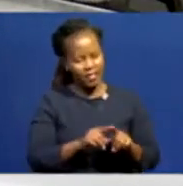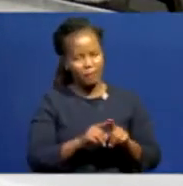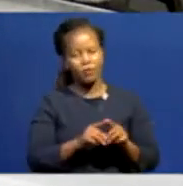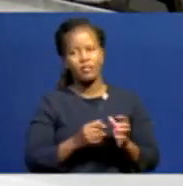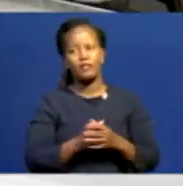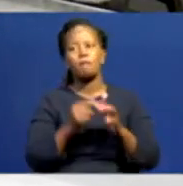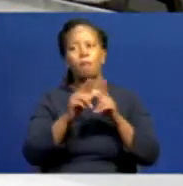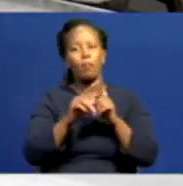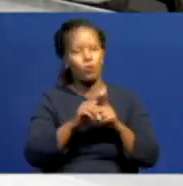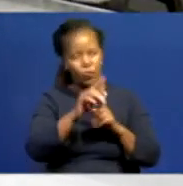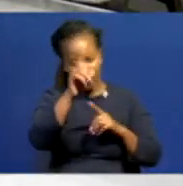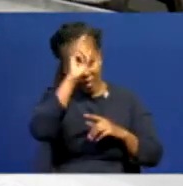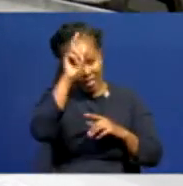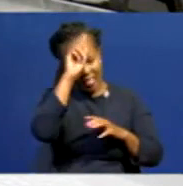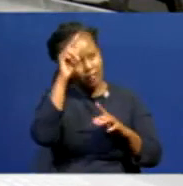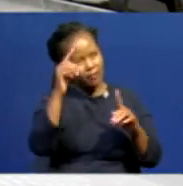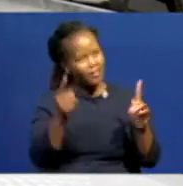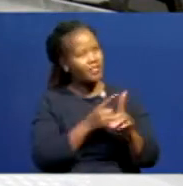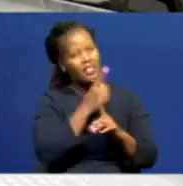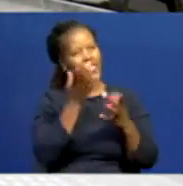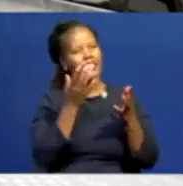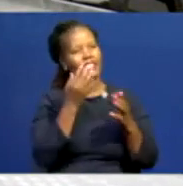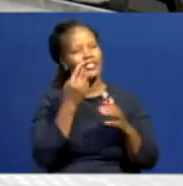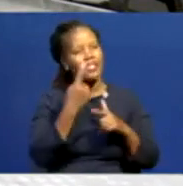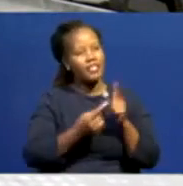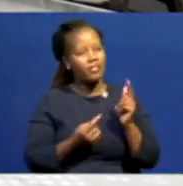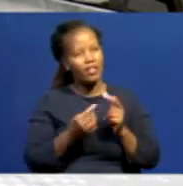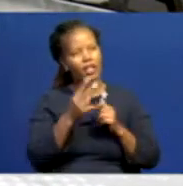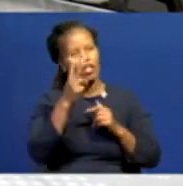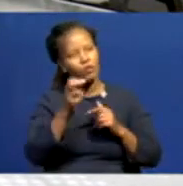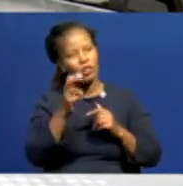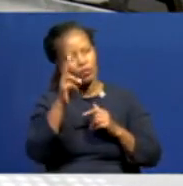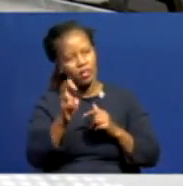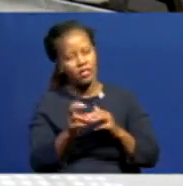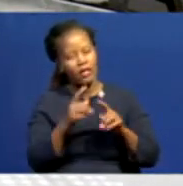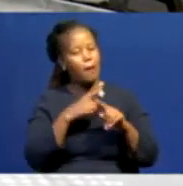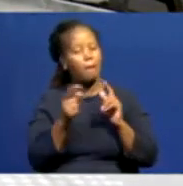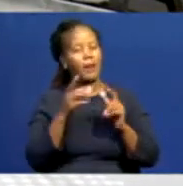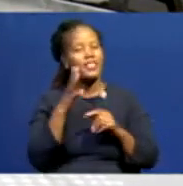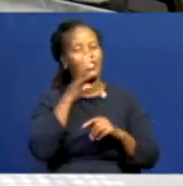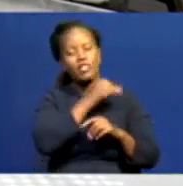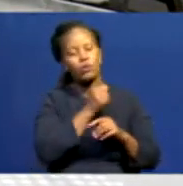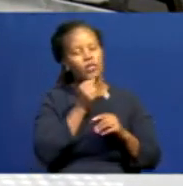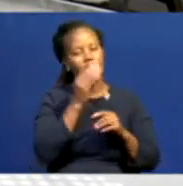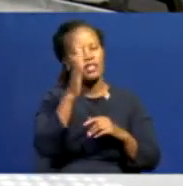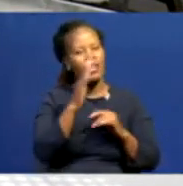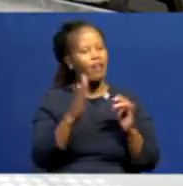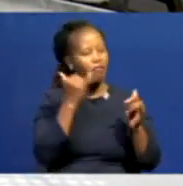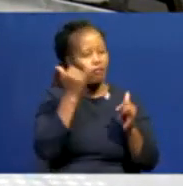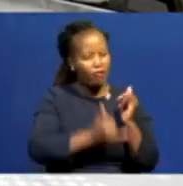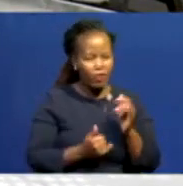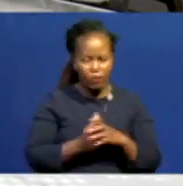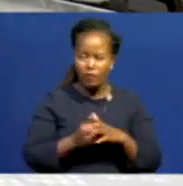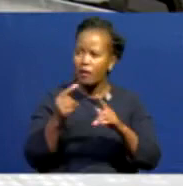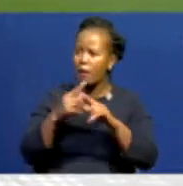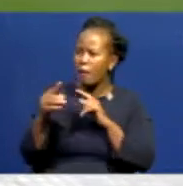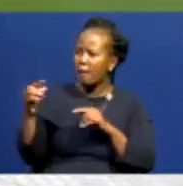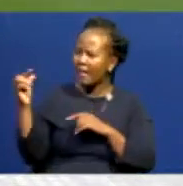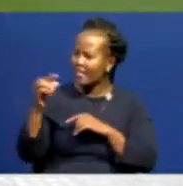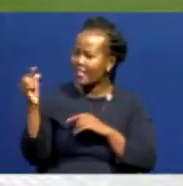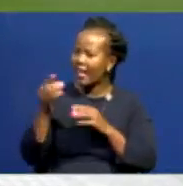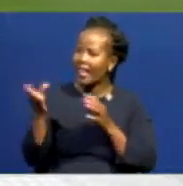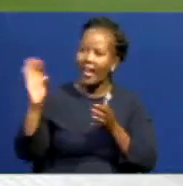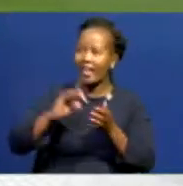Even Egypt began their campaign, the 2012, they also began by losing, but they went on to the final. Yeah. But Ghana began the same way 2021. But